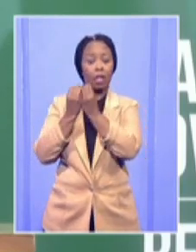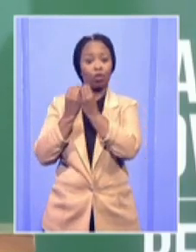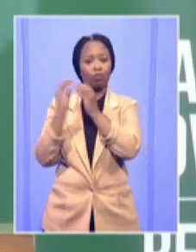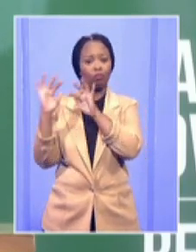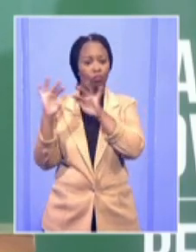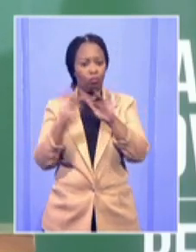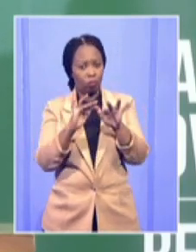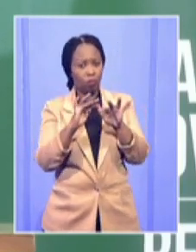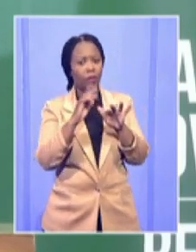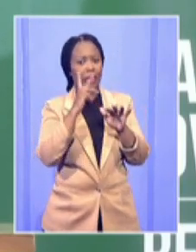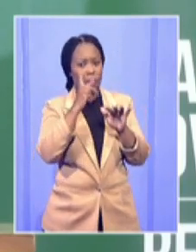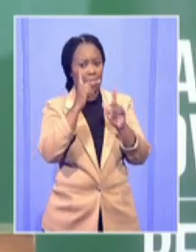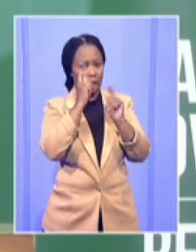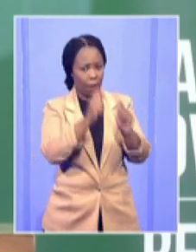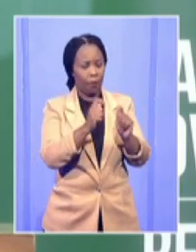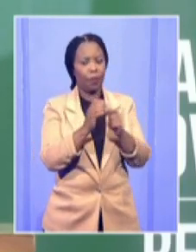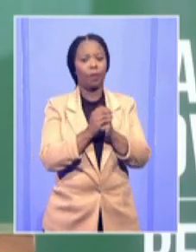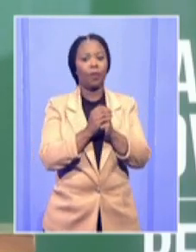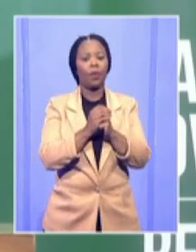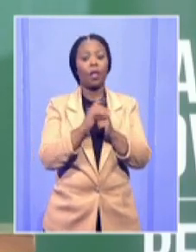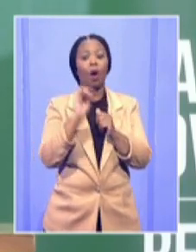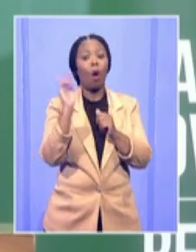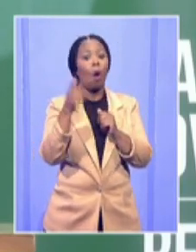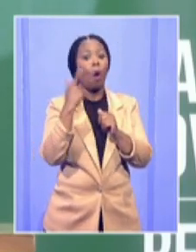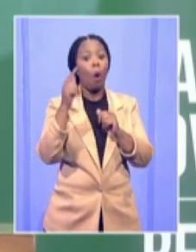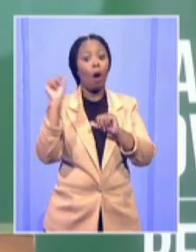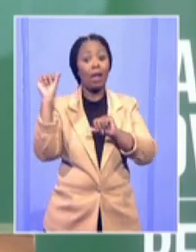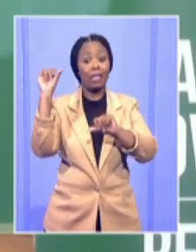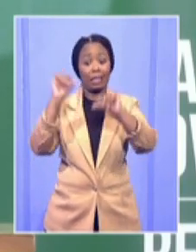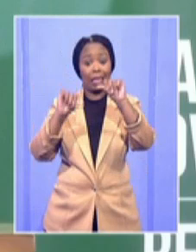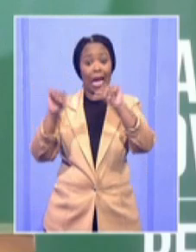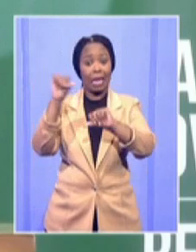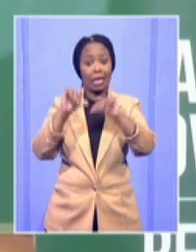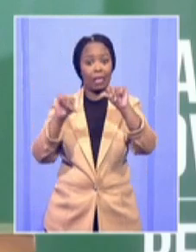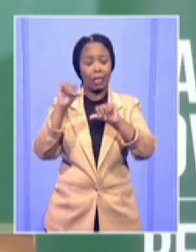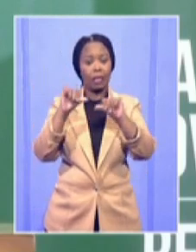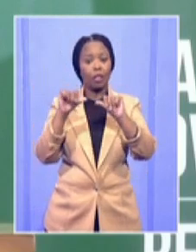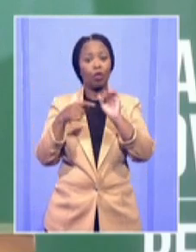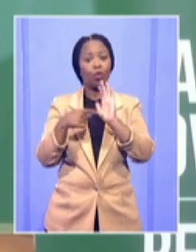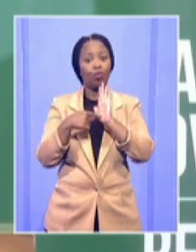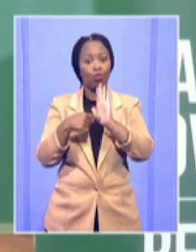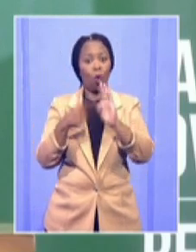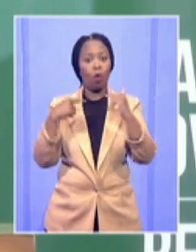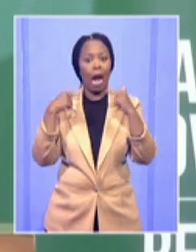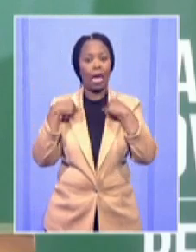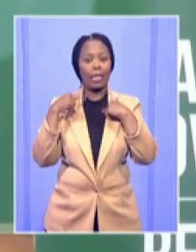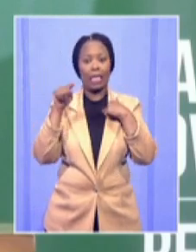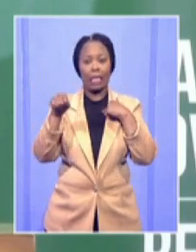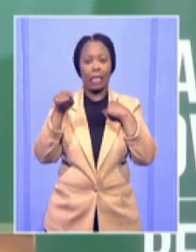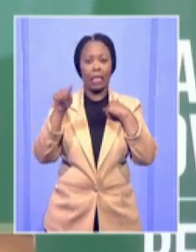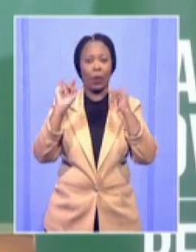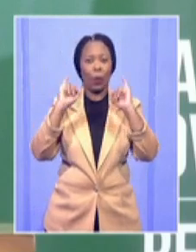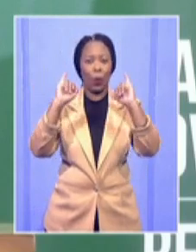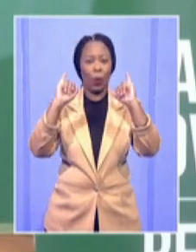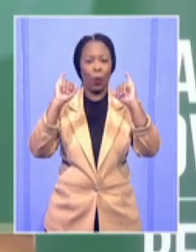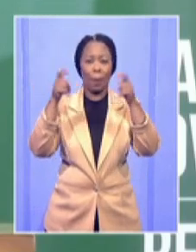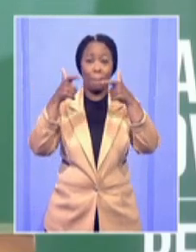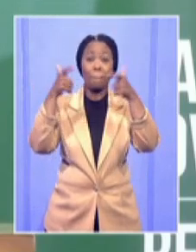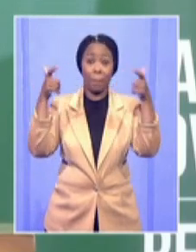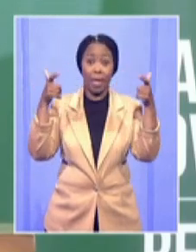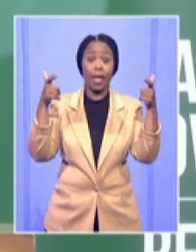All signs were indicating that we were about to face something major.